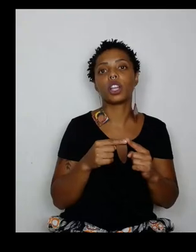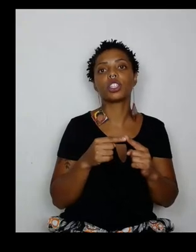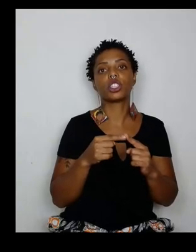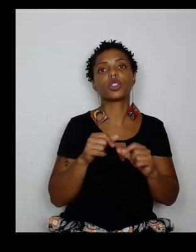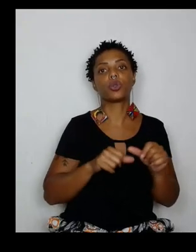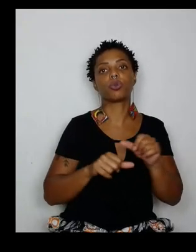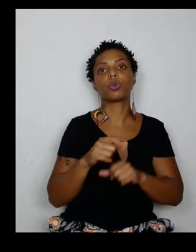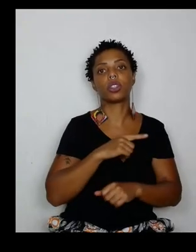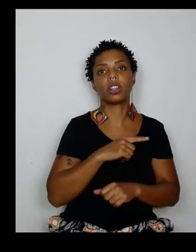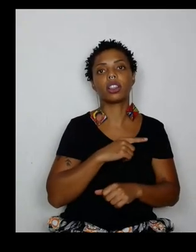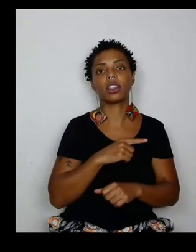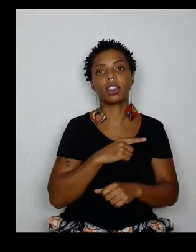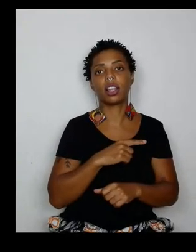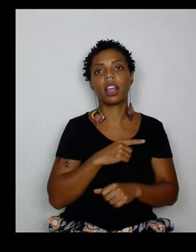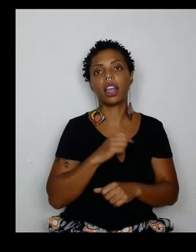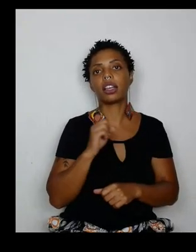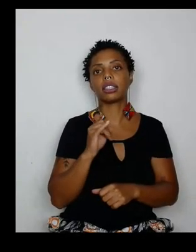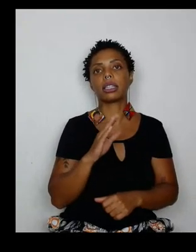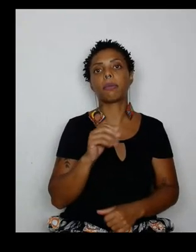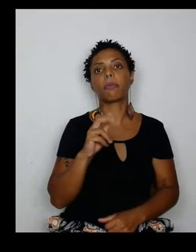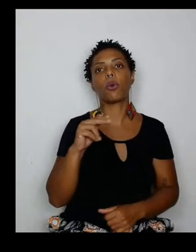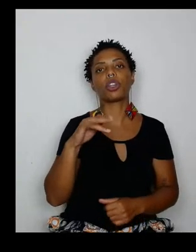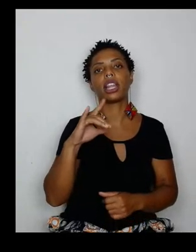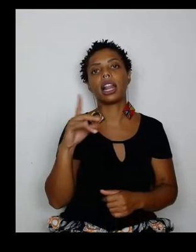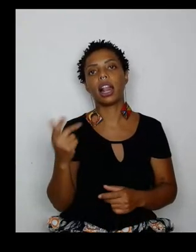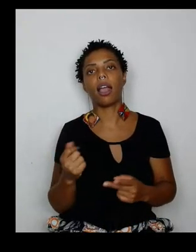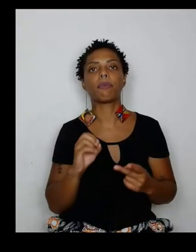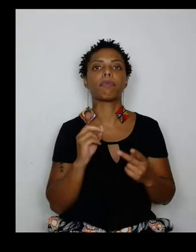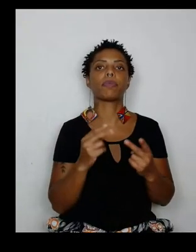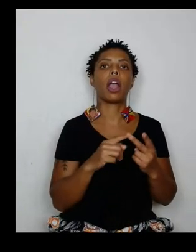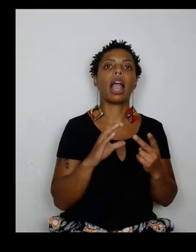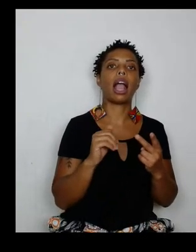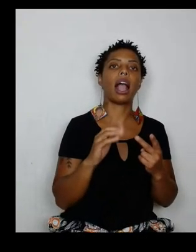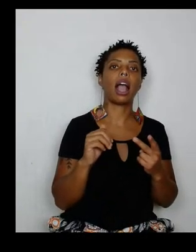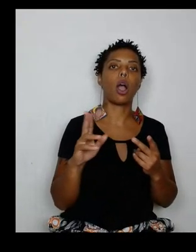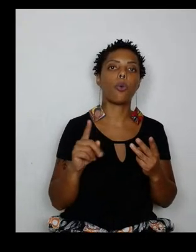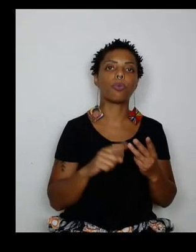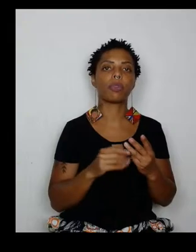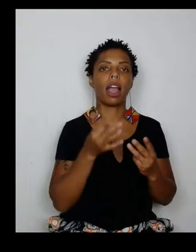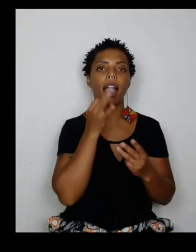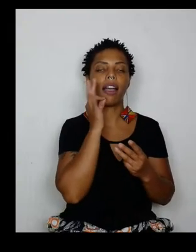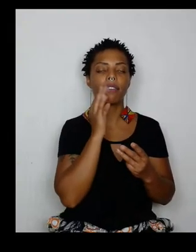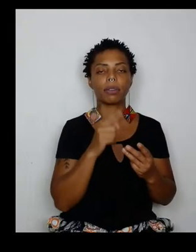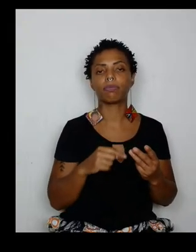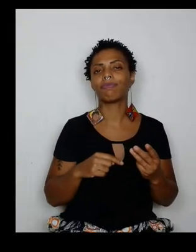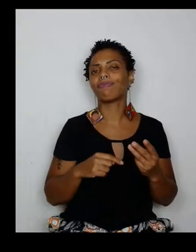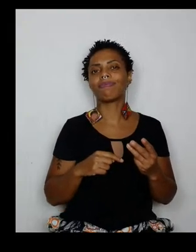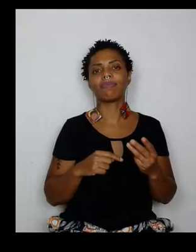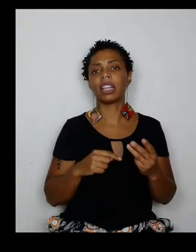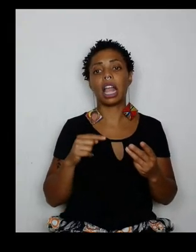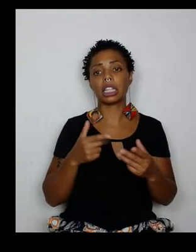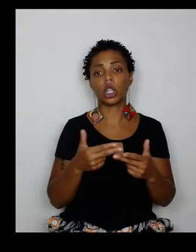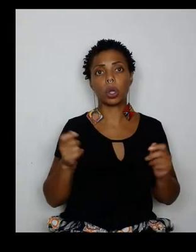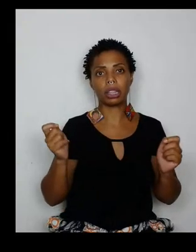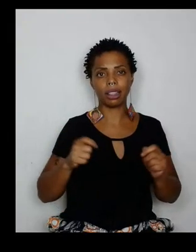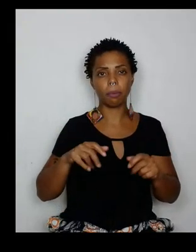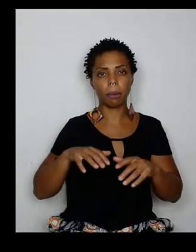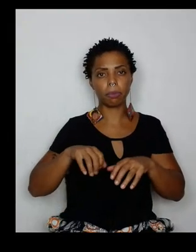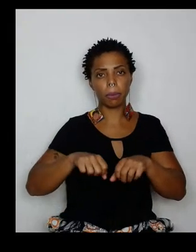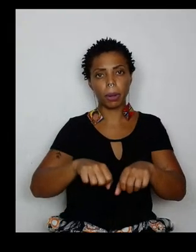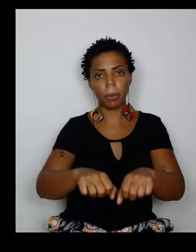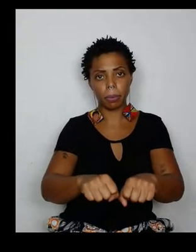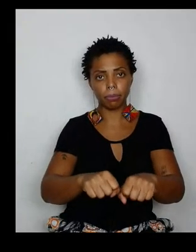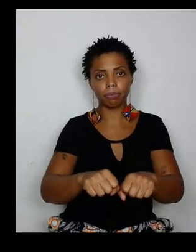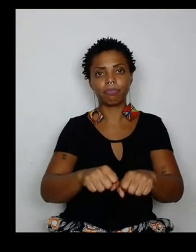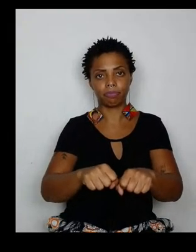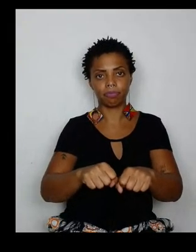extracted from the colonies for circulation within a network of ports and systems and